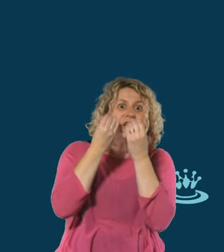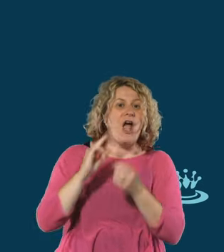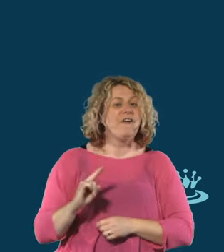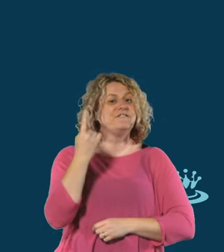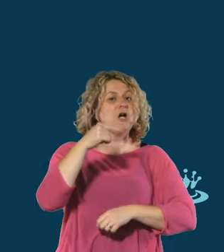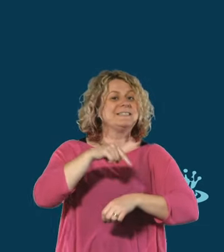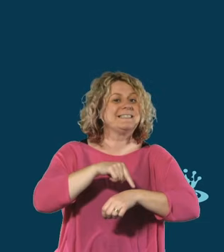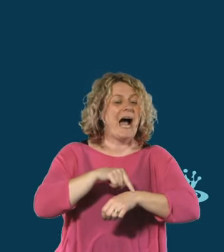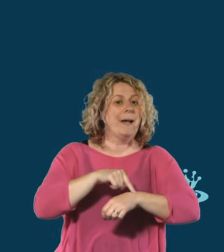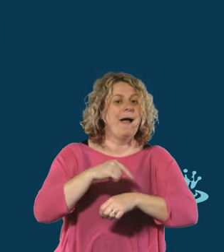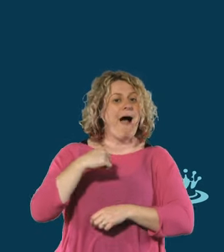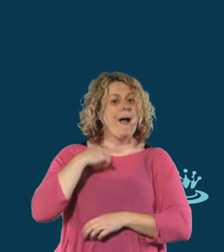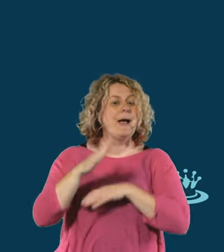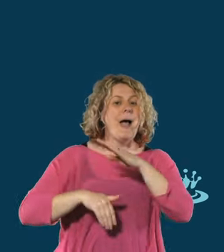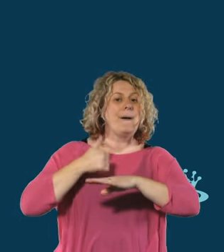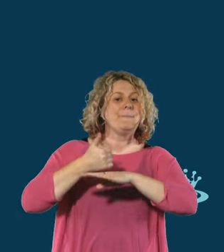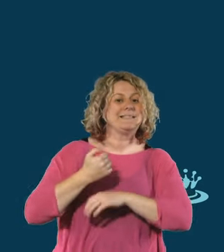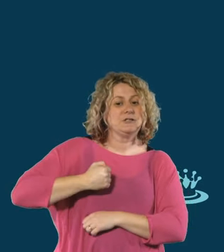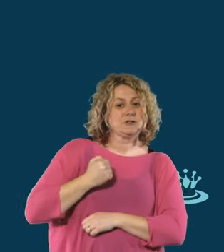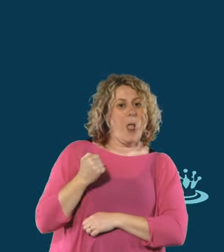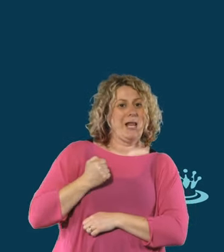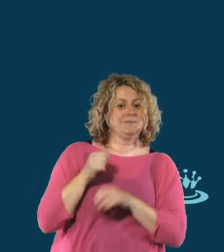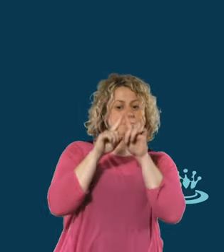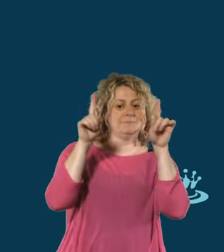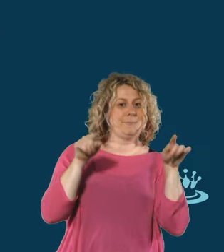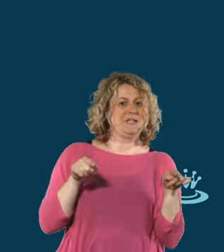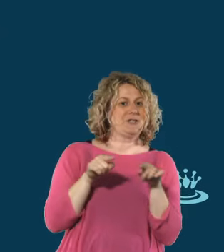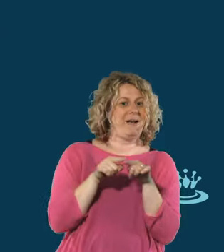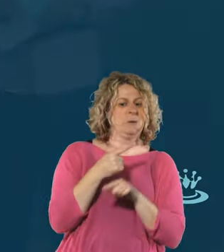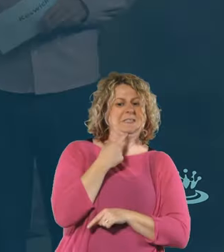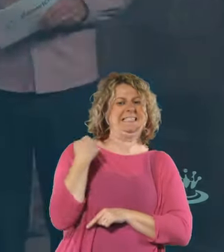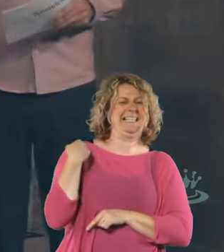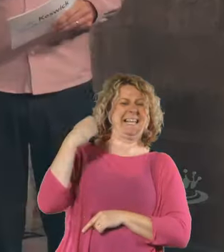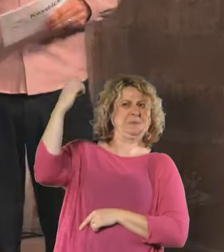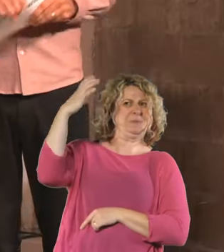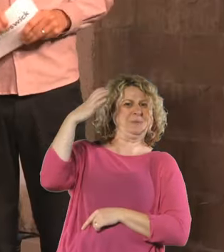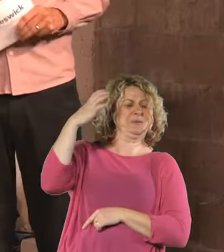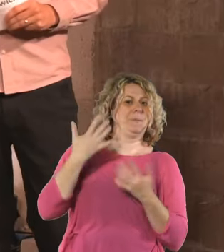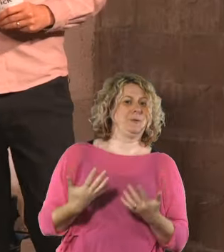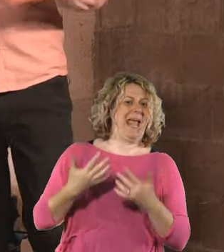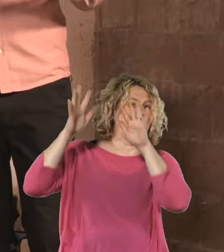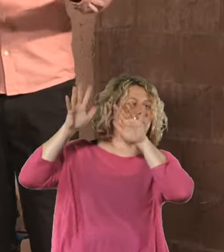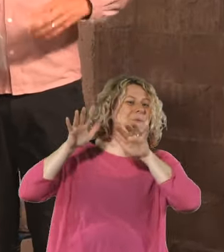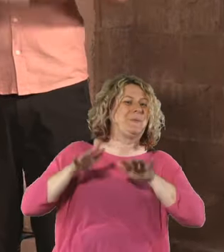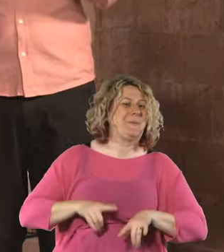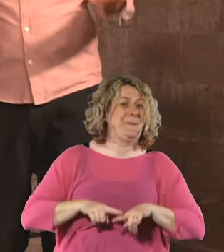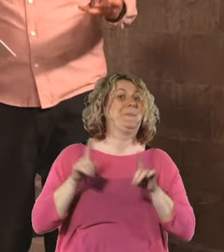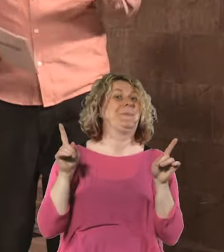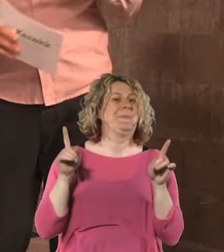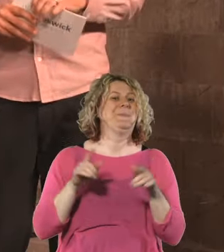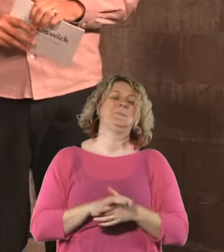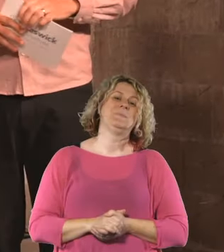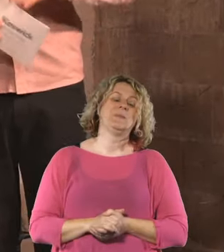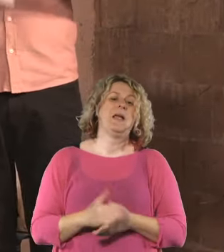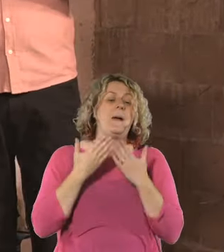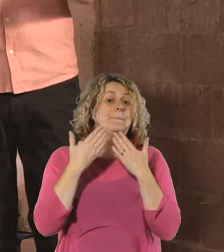in Angus. And as he's mentioned, that picture was taken yesterday. So do please send in your comments, send in your pictures.